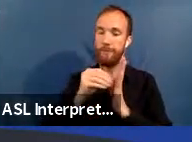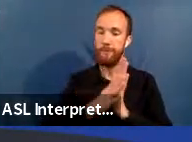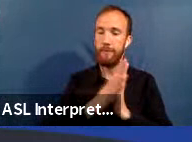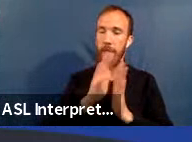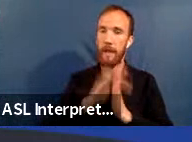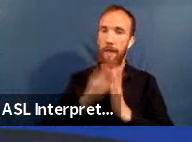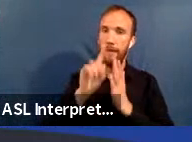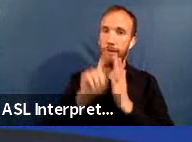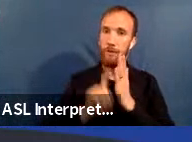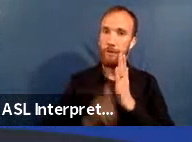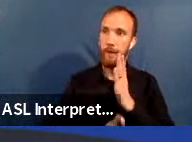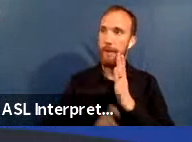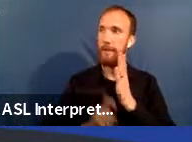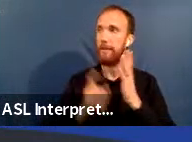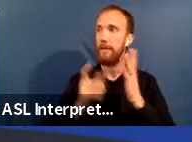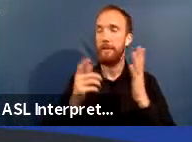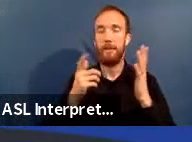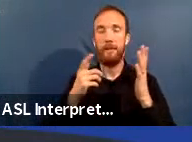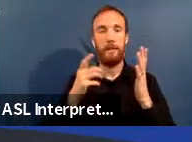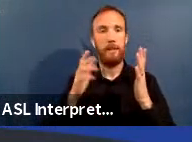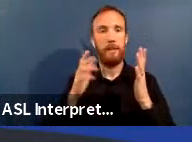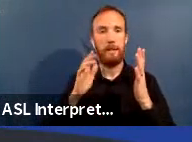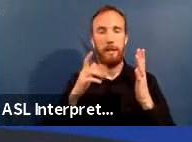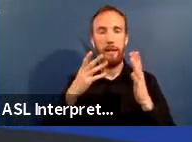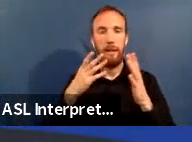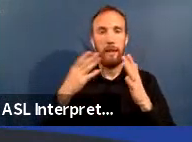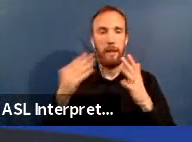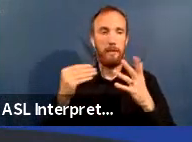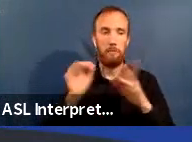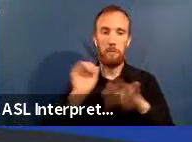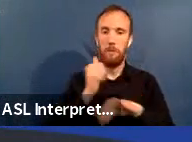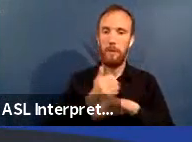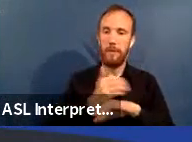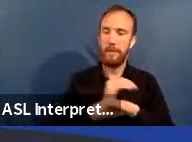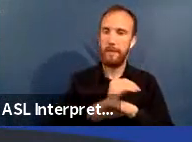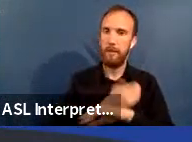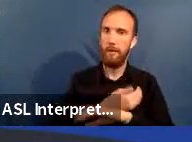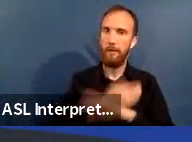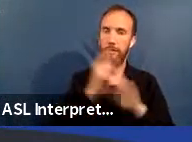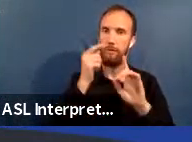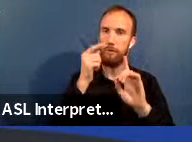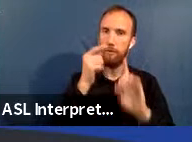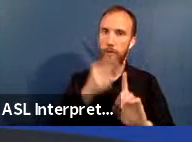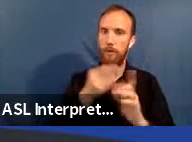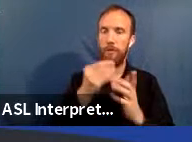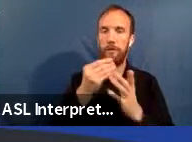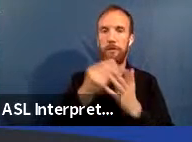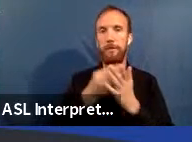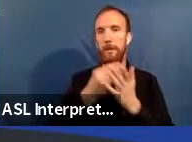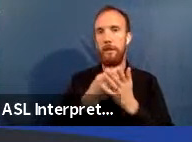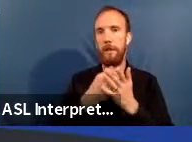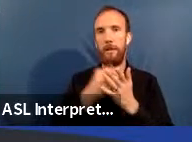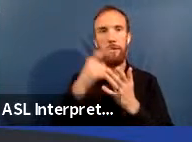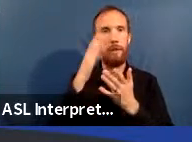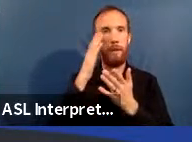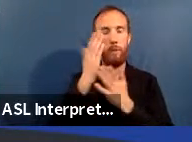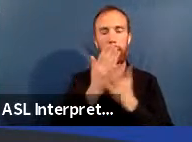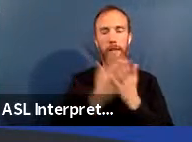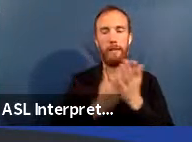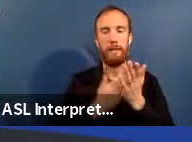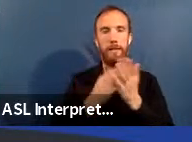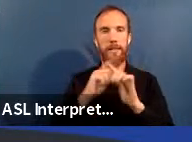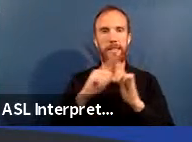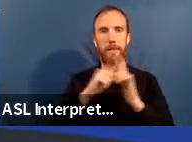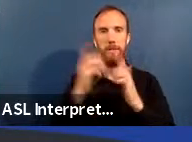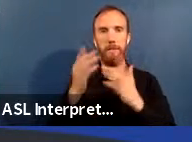academic initiatives and available funding, we'll develop a list of projects recommended for the FY22 capital